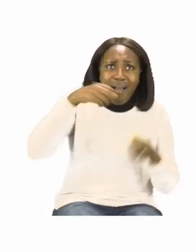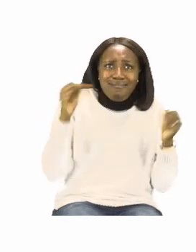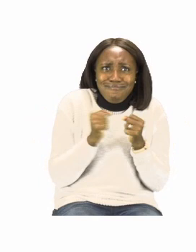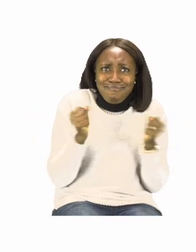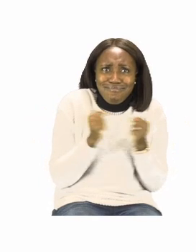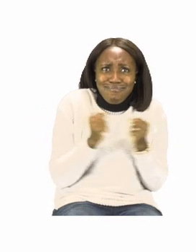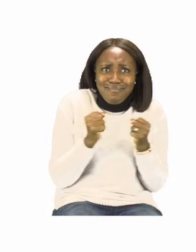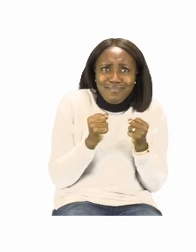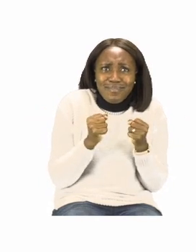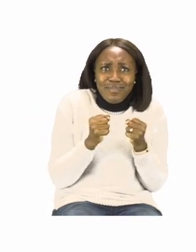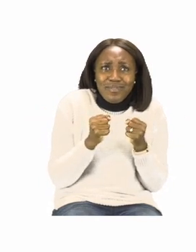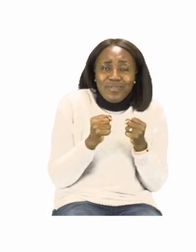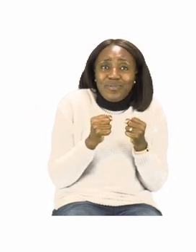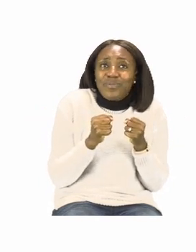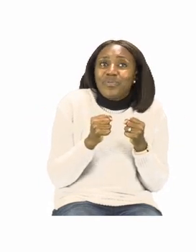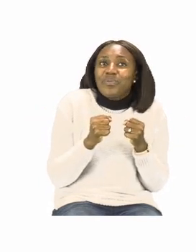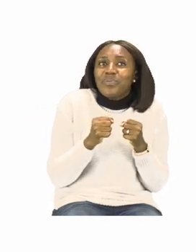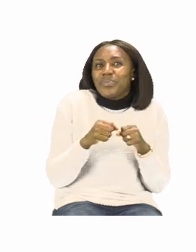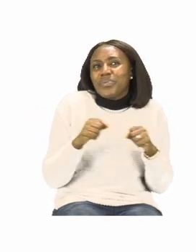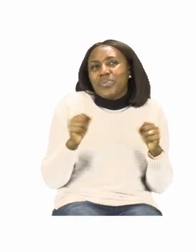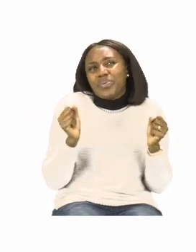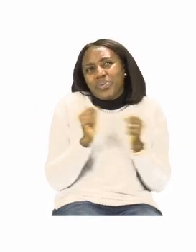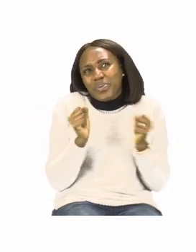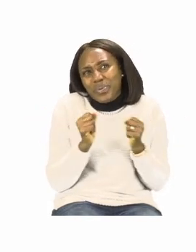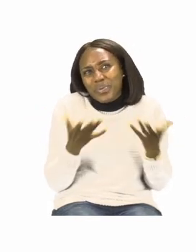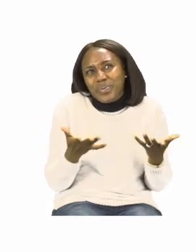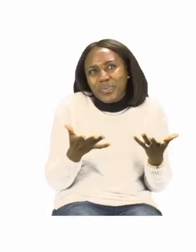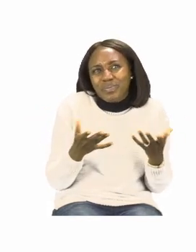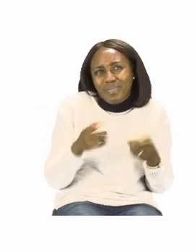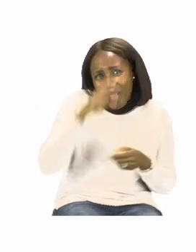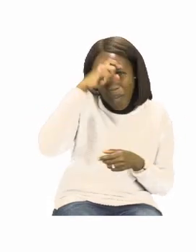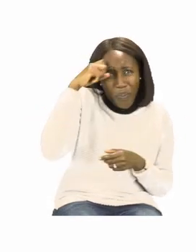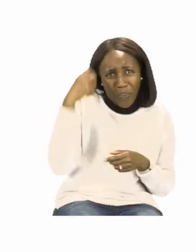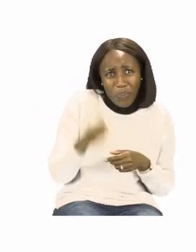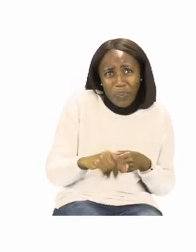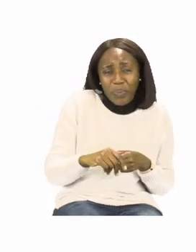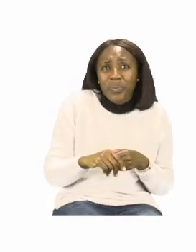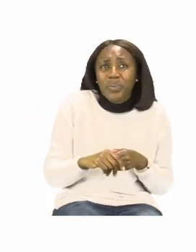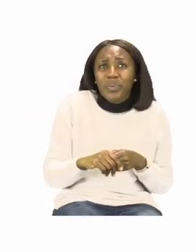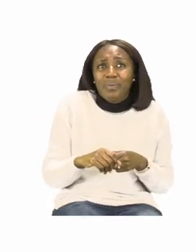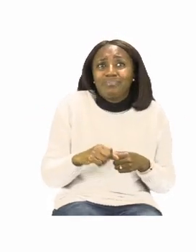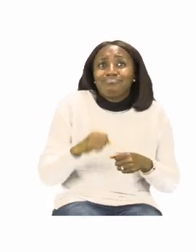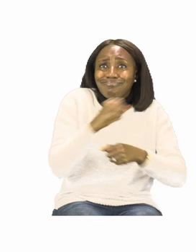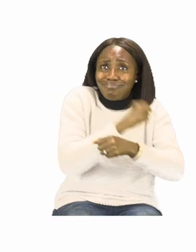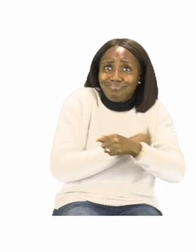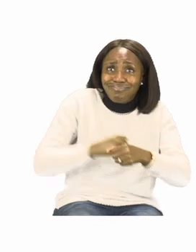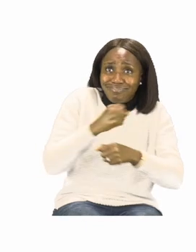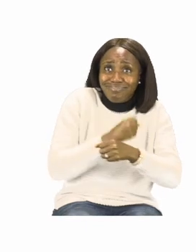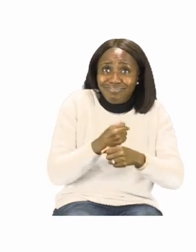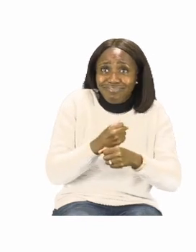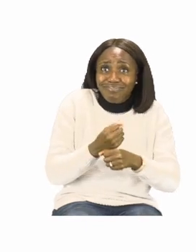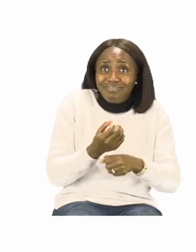freezer, cool, warm, cook,